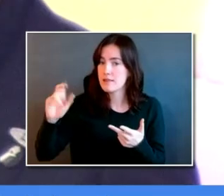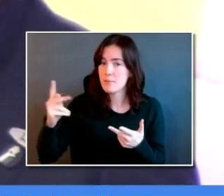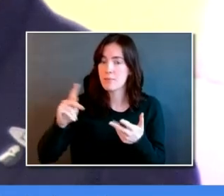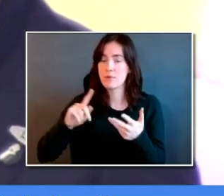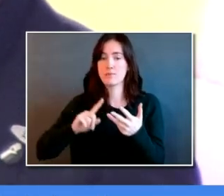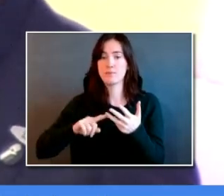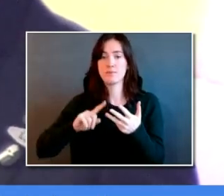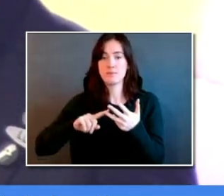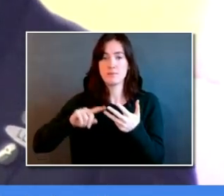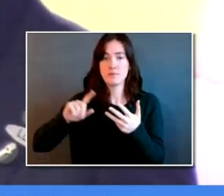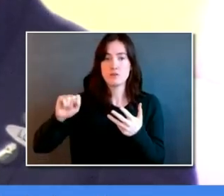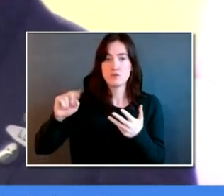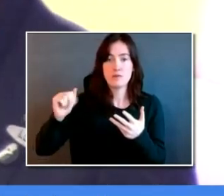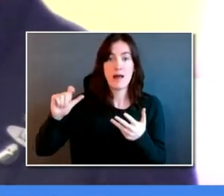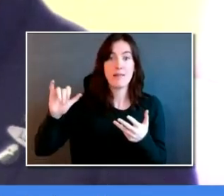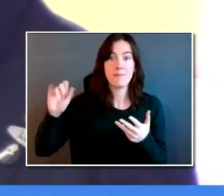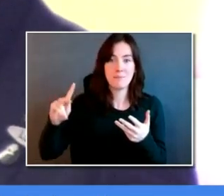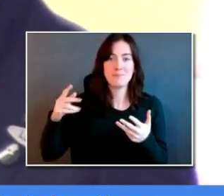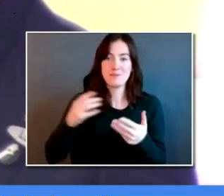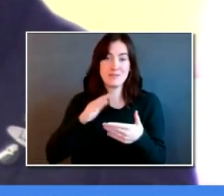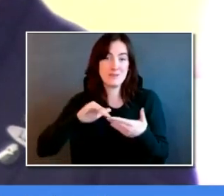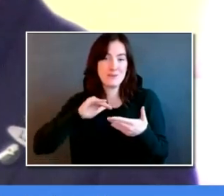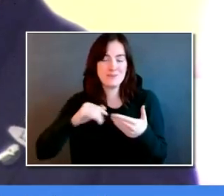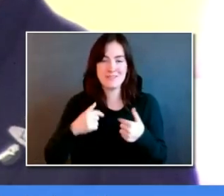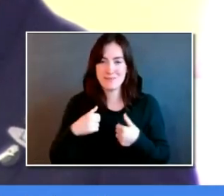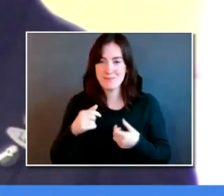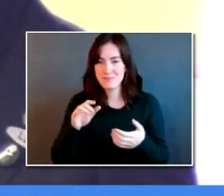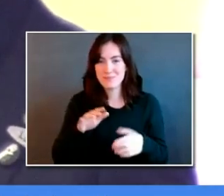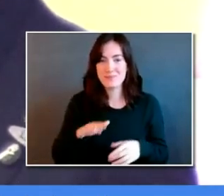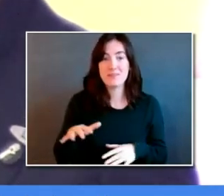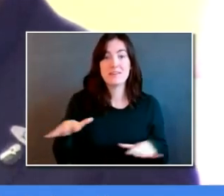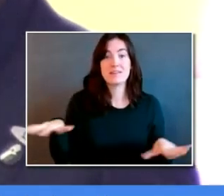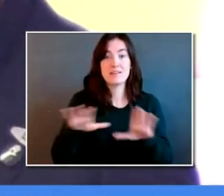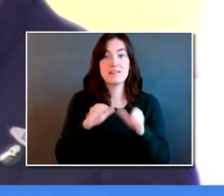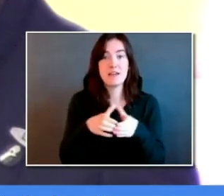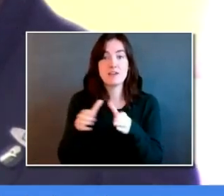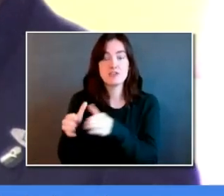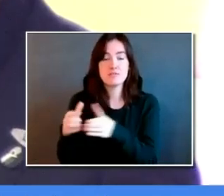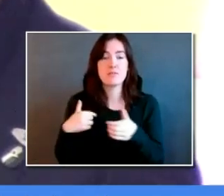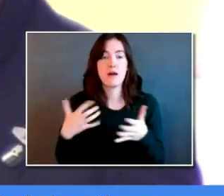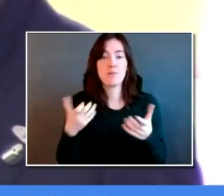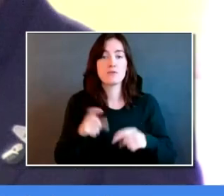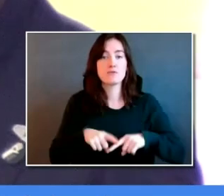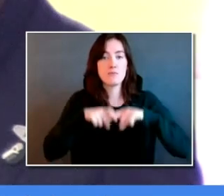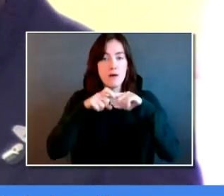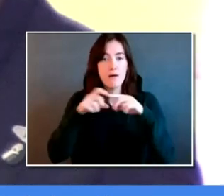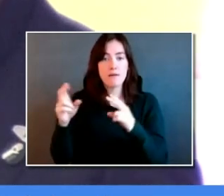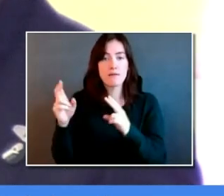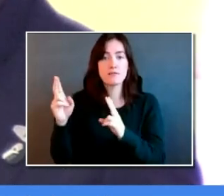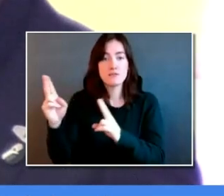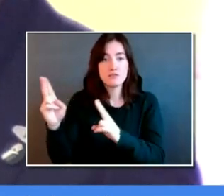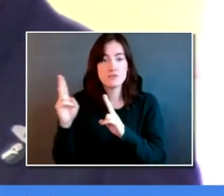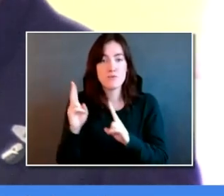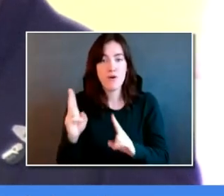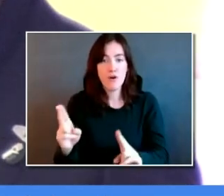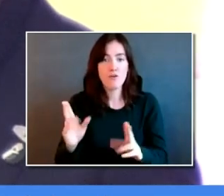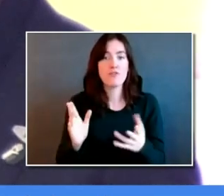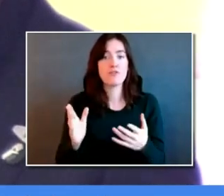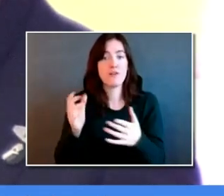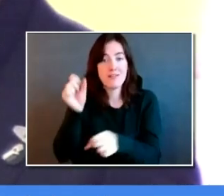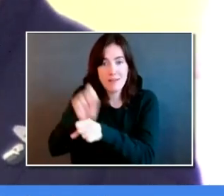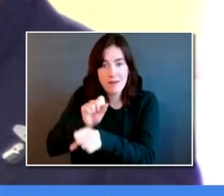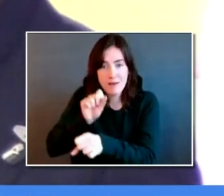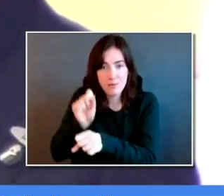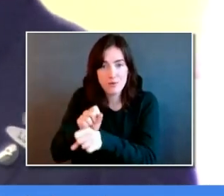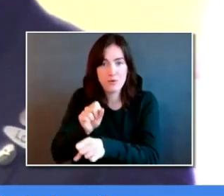nations. I also want to pause as well to honor what is our labor. We also pause to honor our